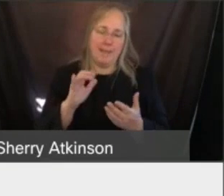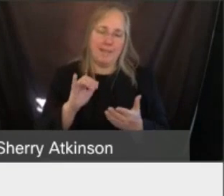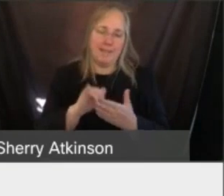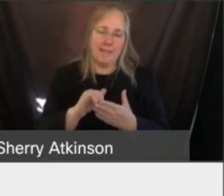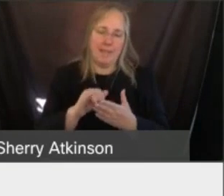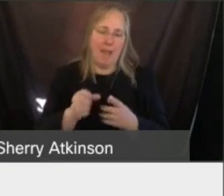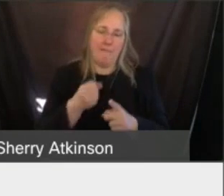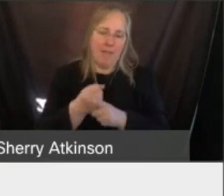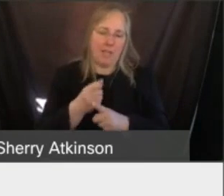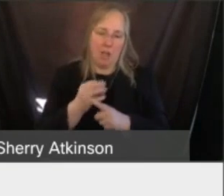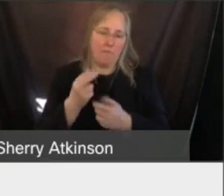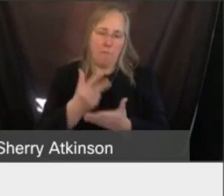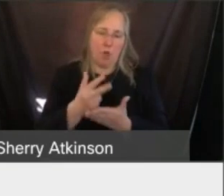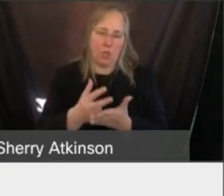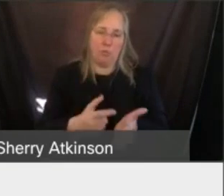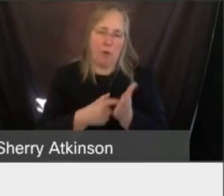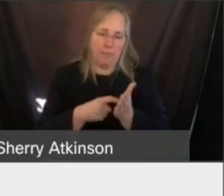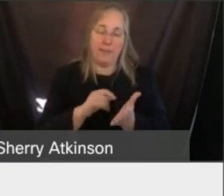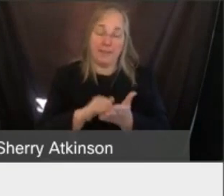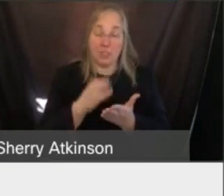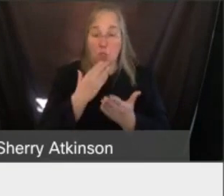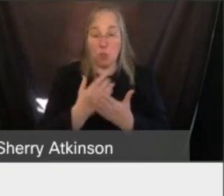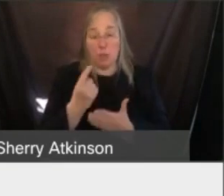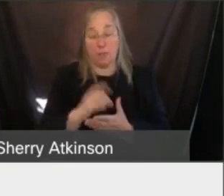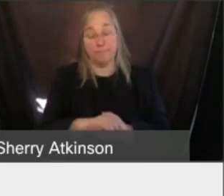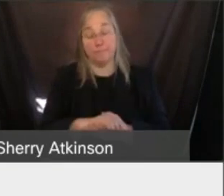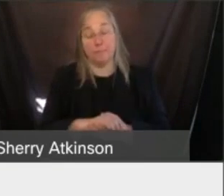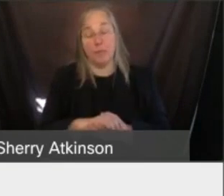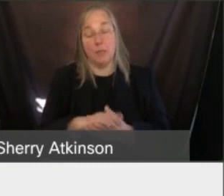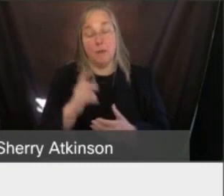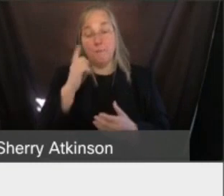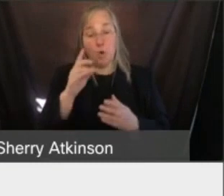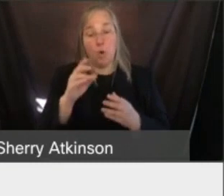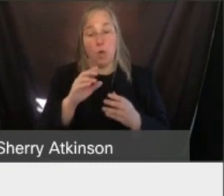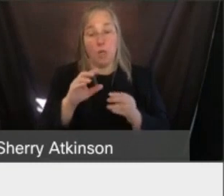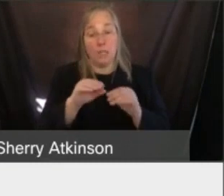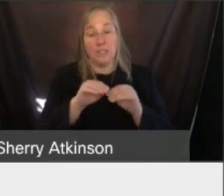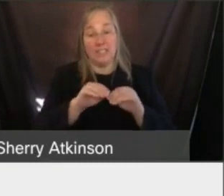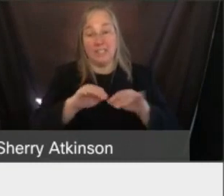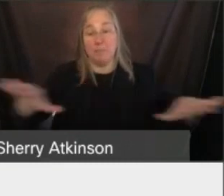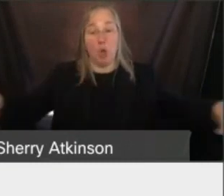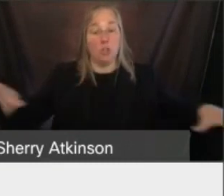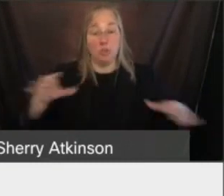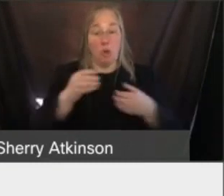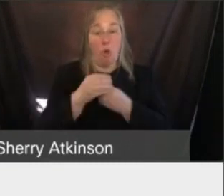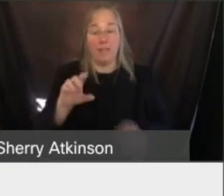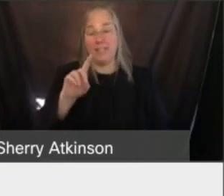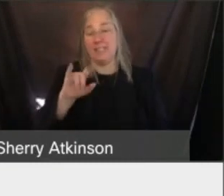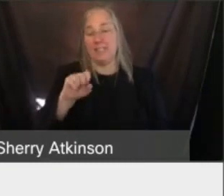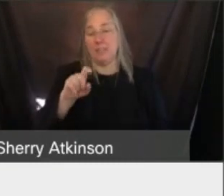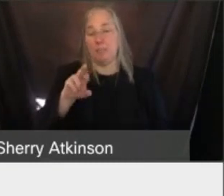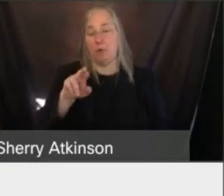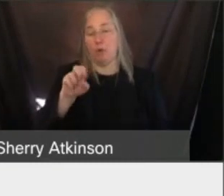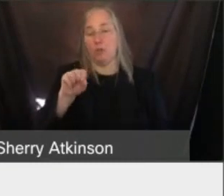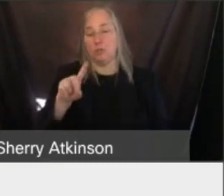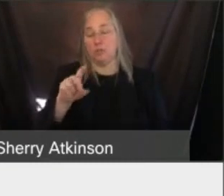the parking requirements is a good one. As for the dispersed office, I think, for a